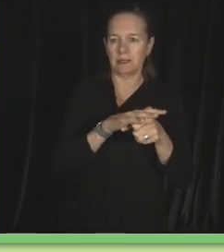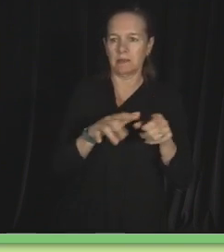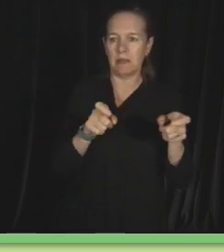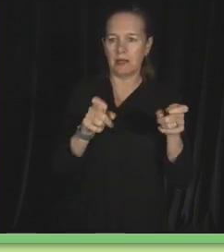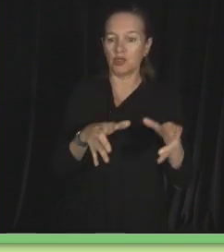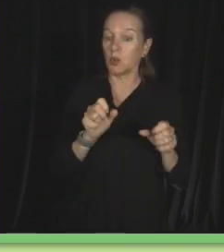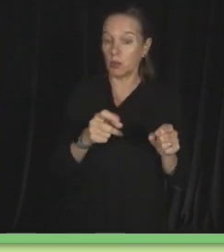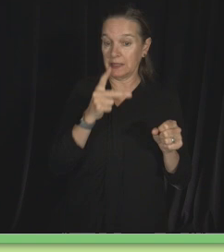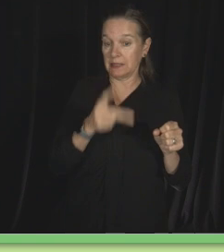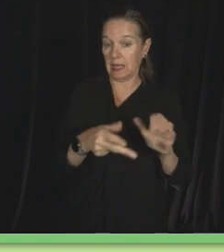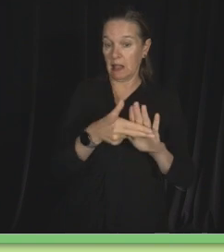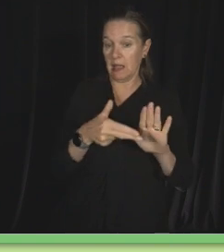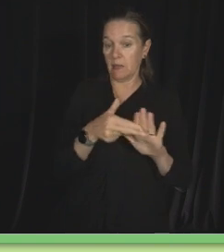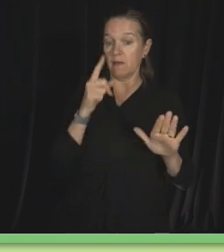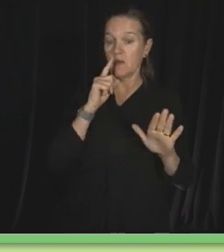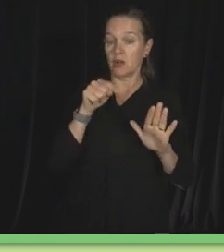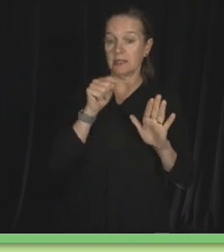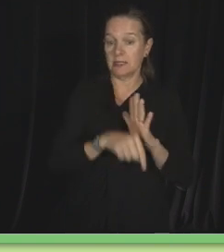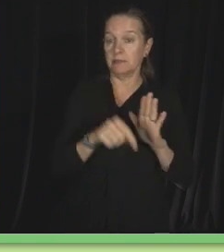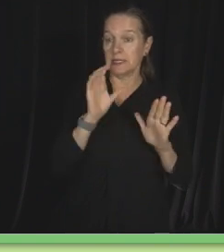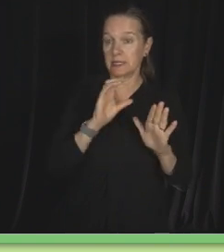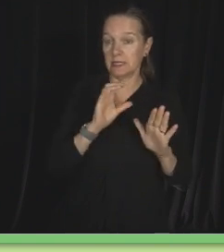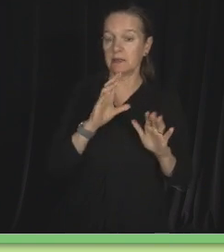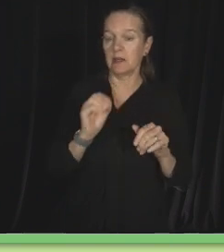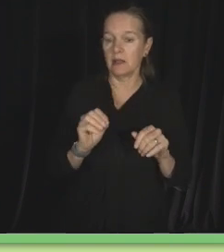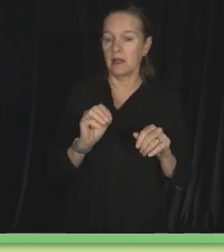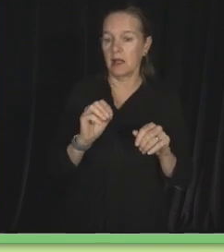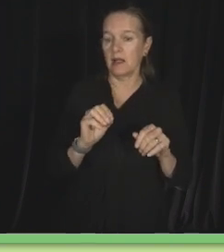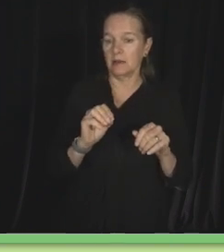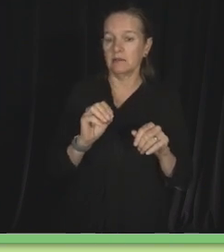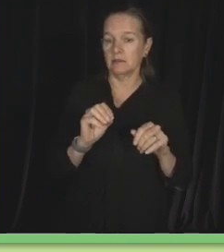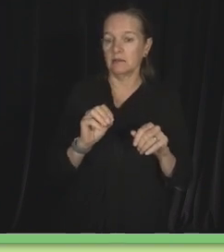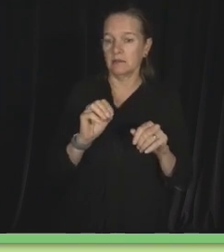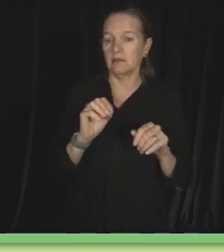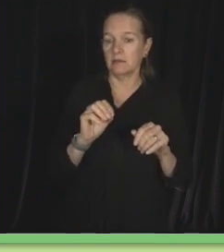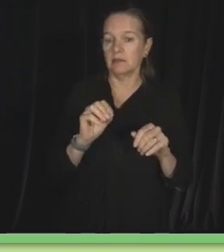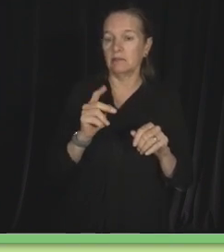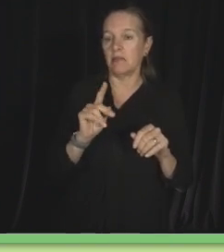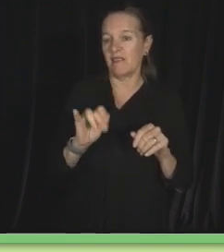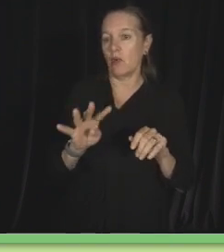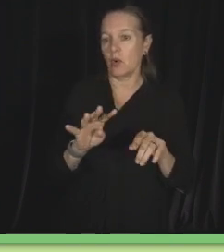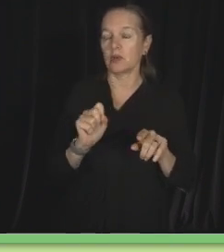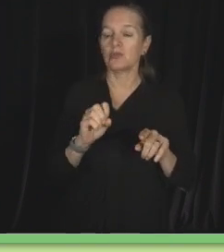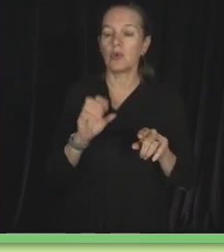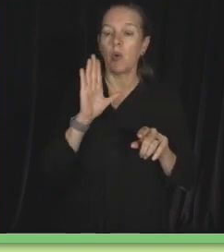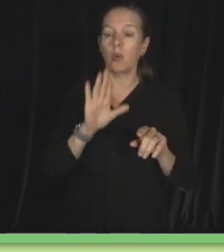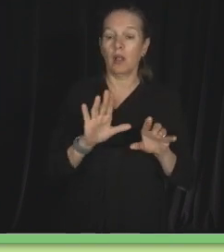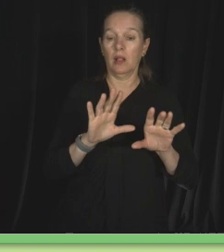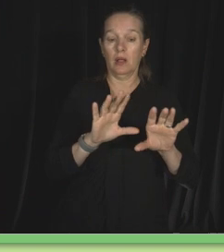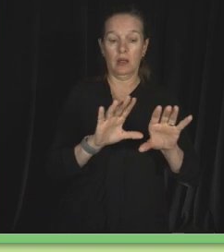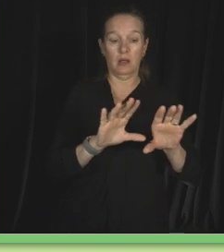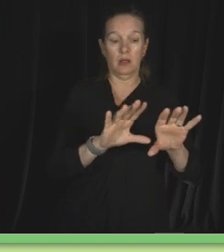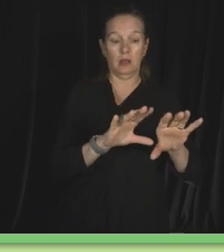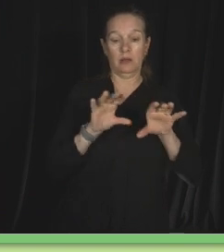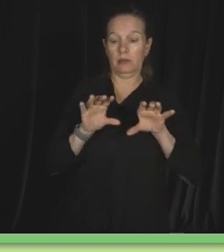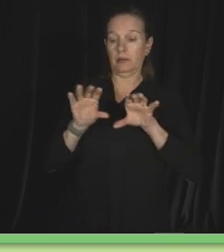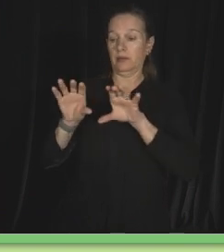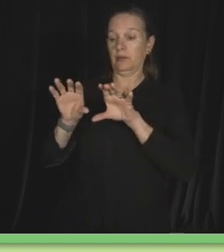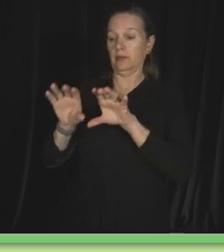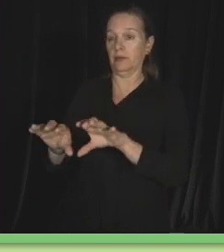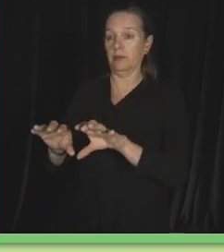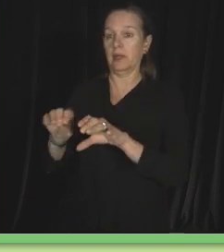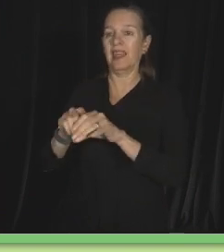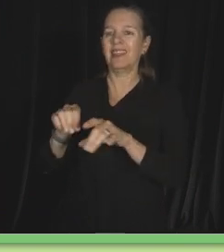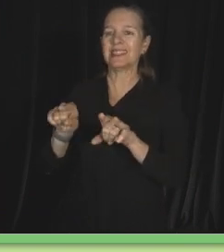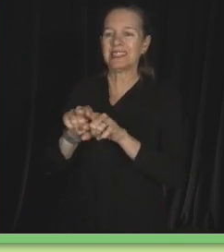both DeepSeek and 5.4. And we're going to use Fleet to place these inferencing pools in the same clusters